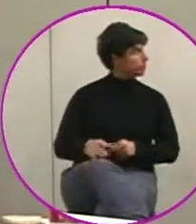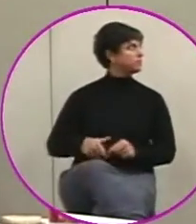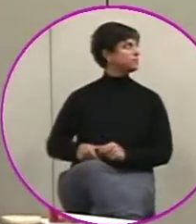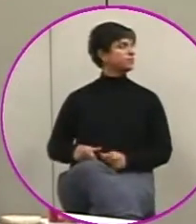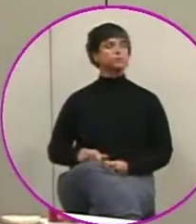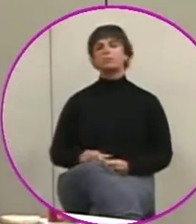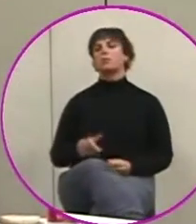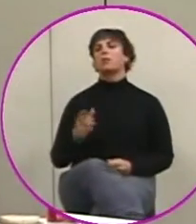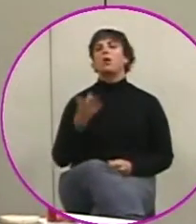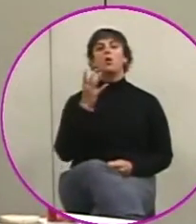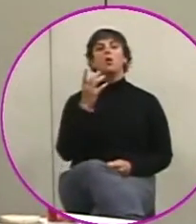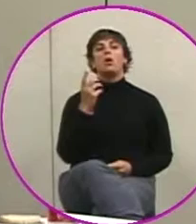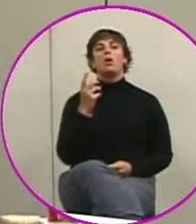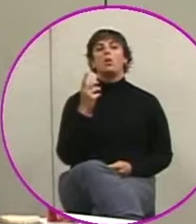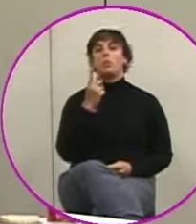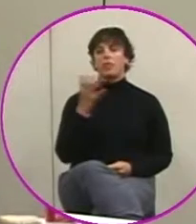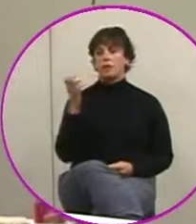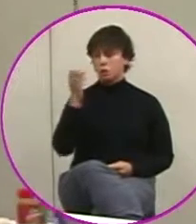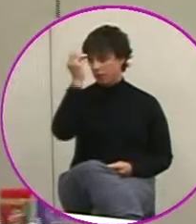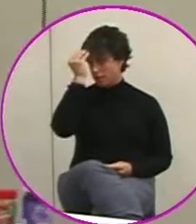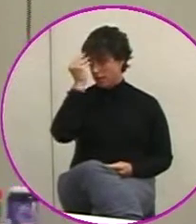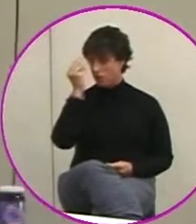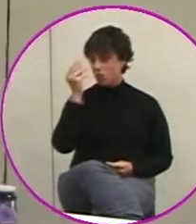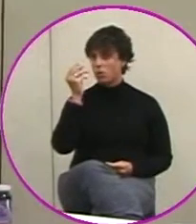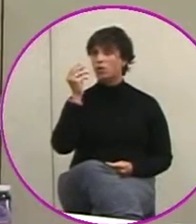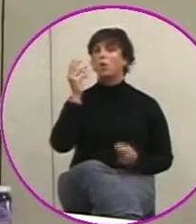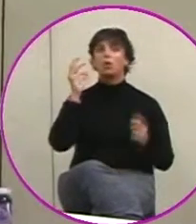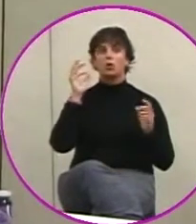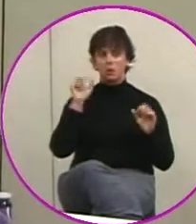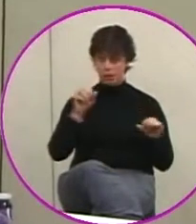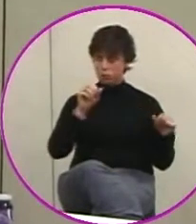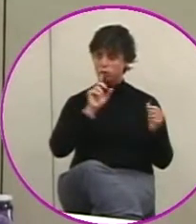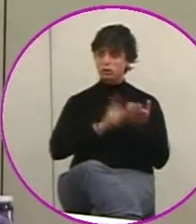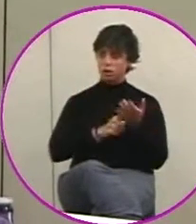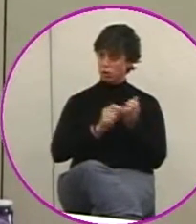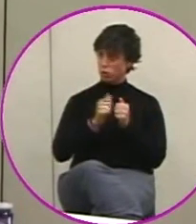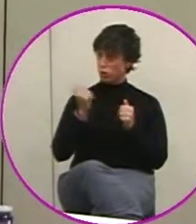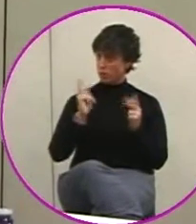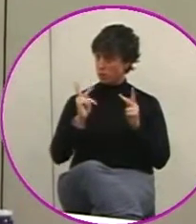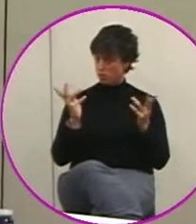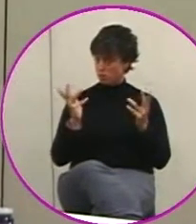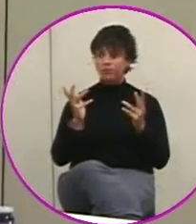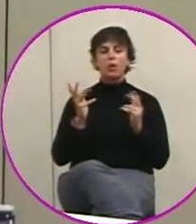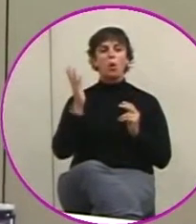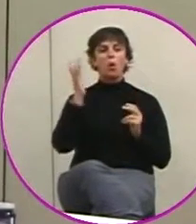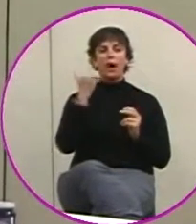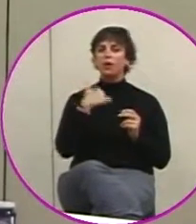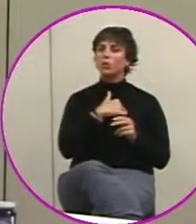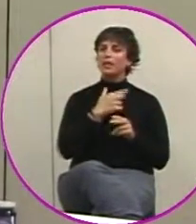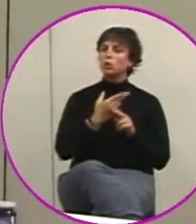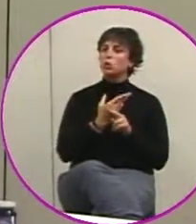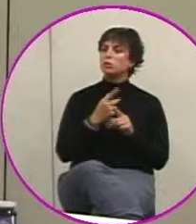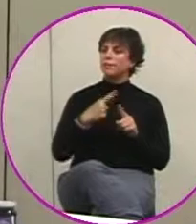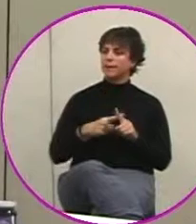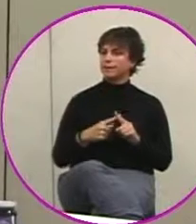to think about and be able to talk about with others is, why do we use